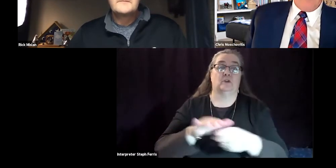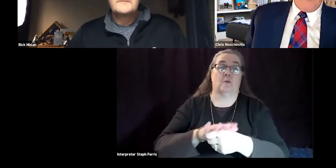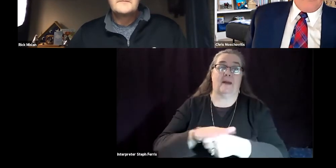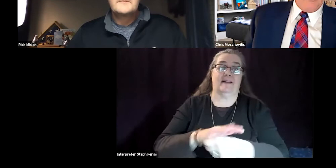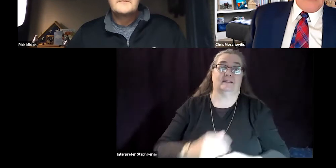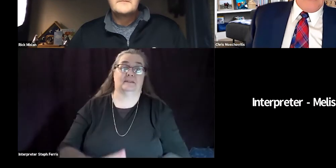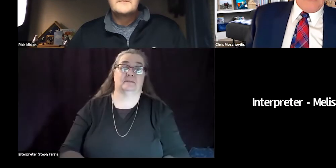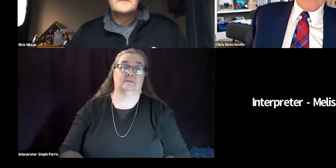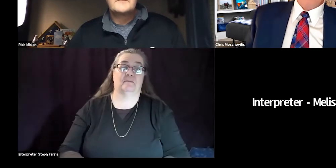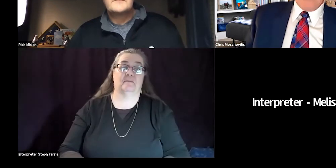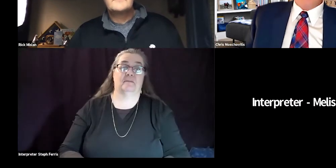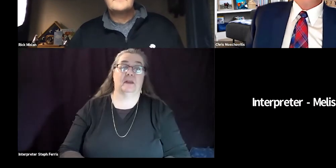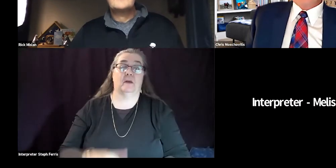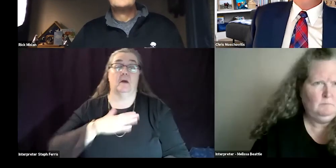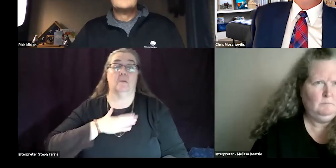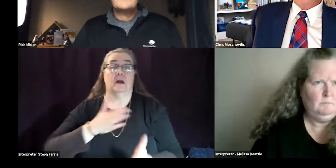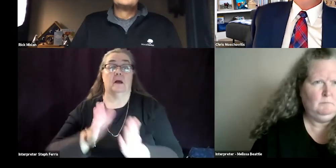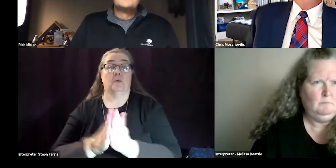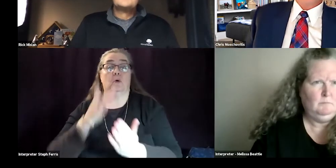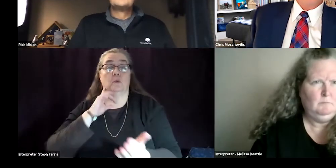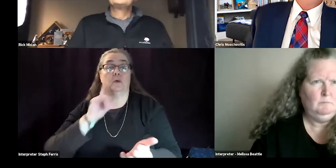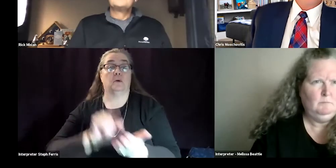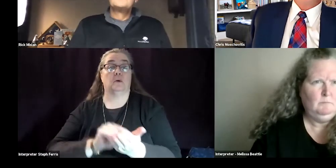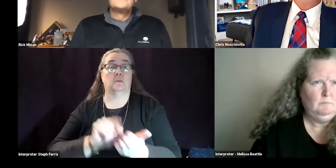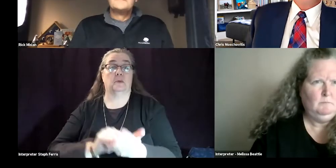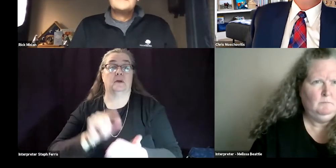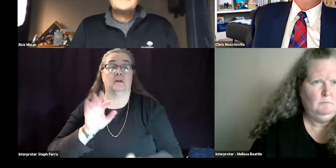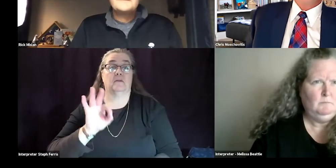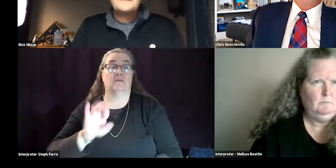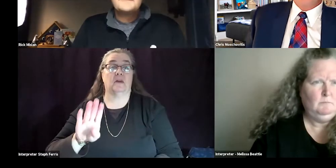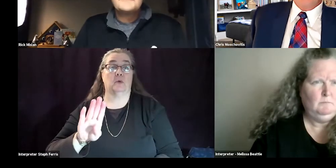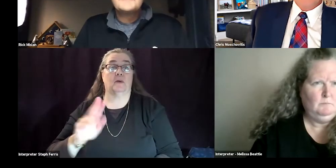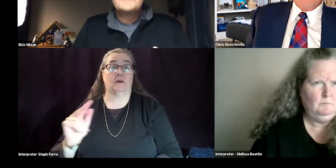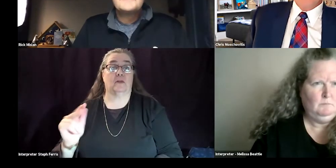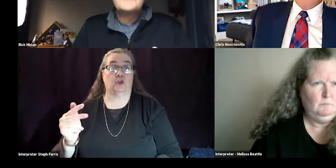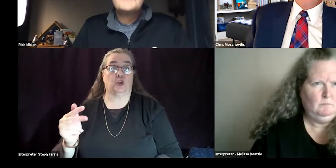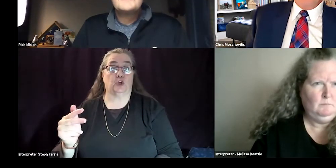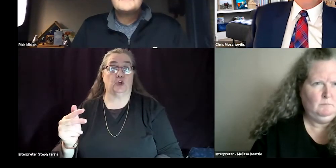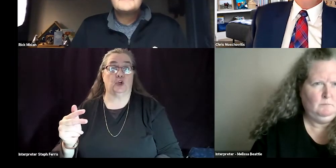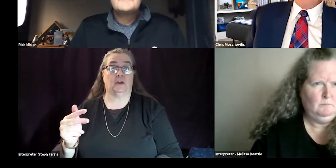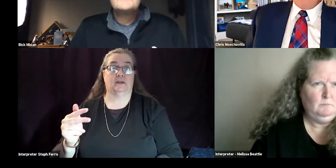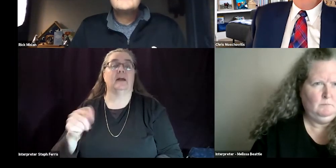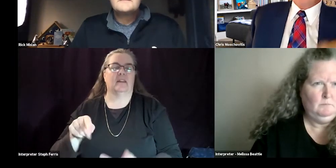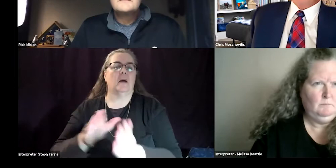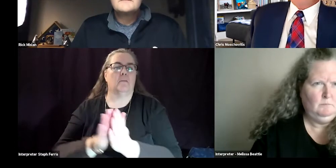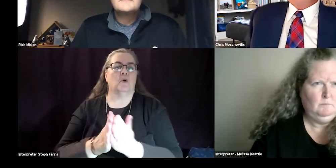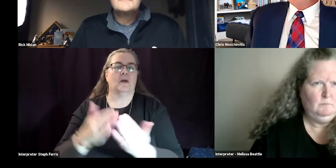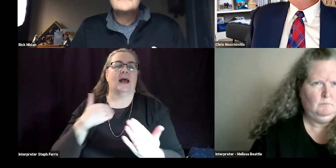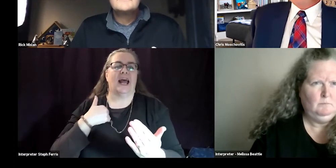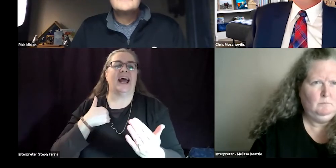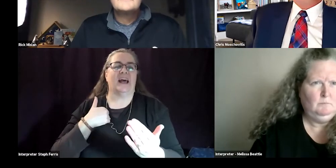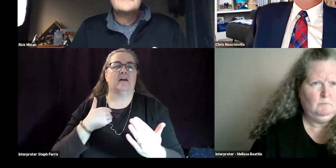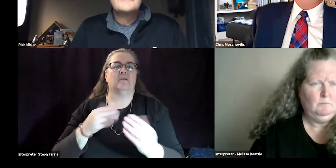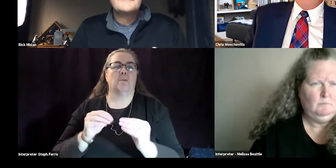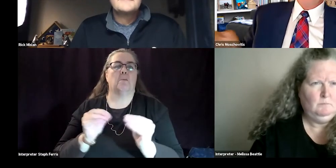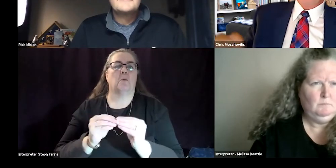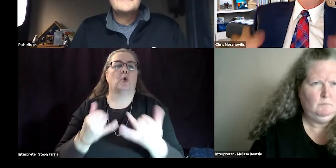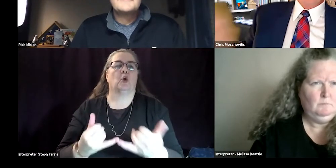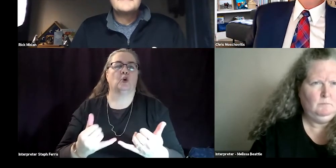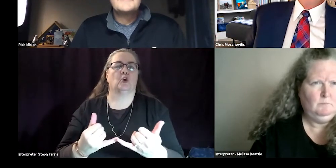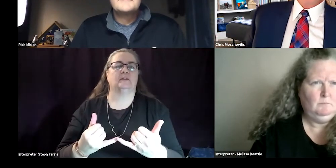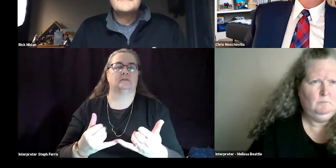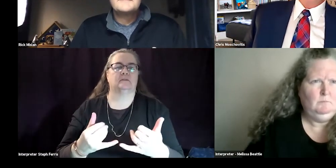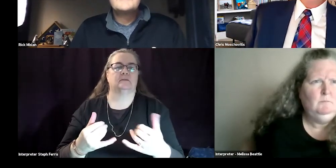out on February 3rd, I have the updated slide. I just went quickly to a presentation that I knew was there, but there is even a more updated slide that looks